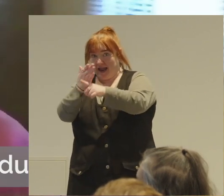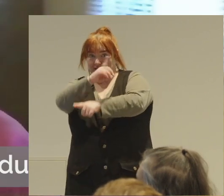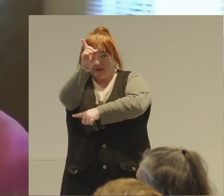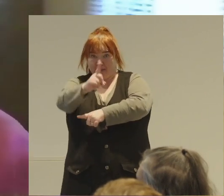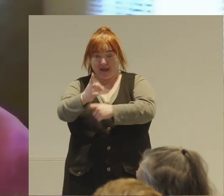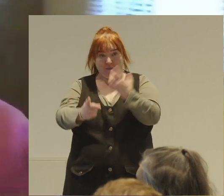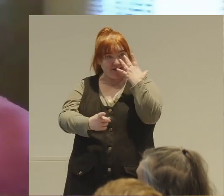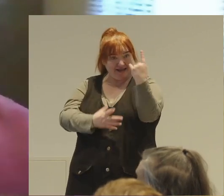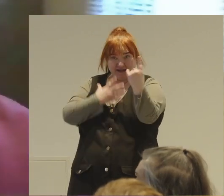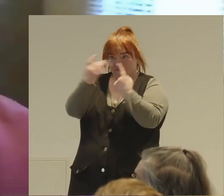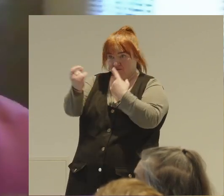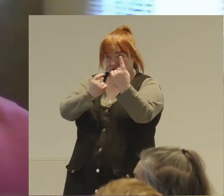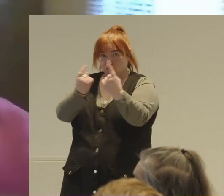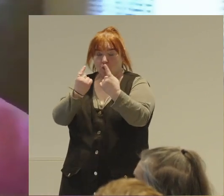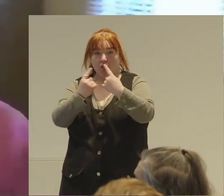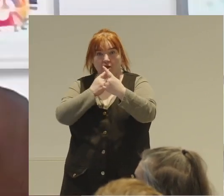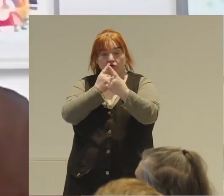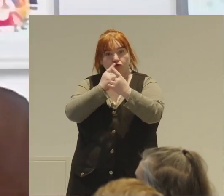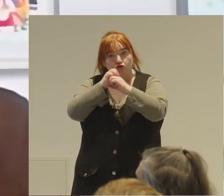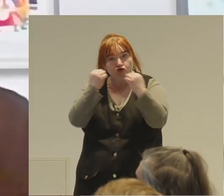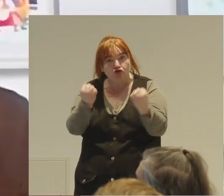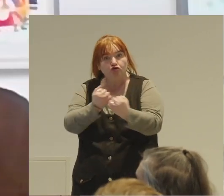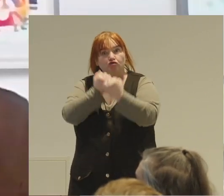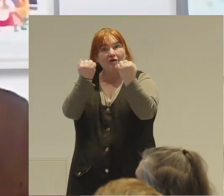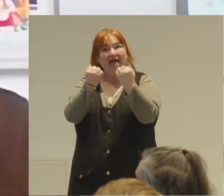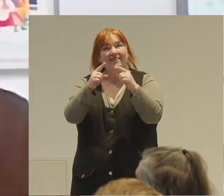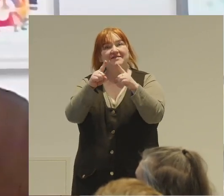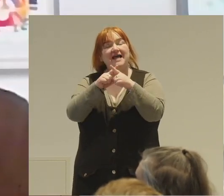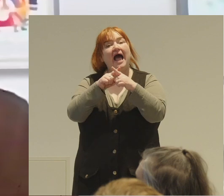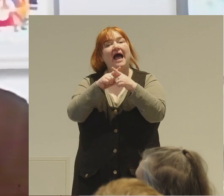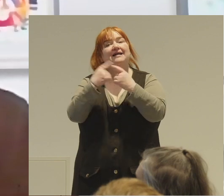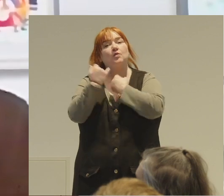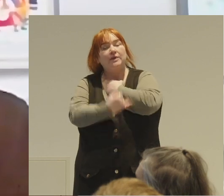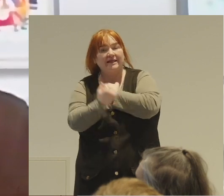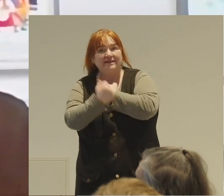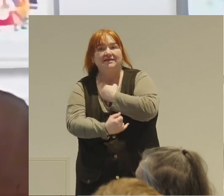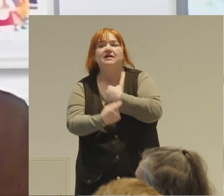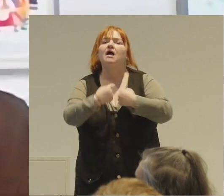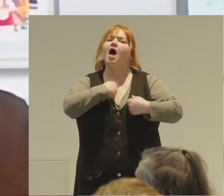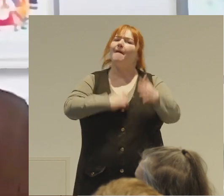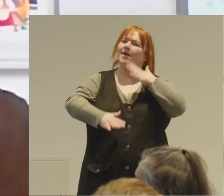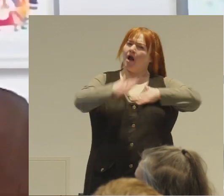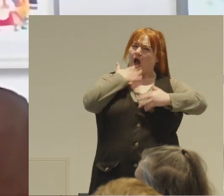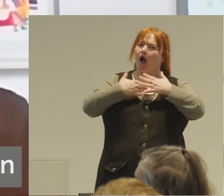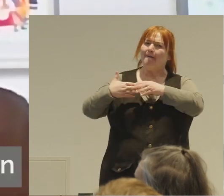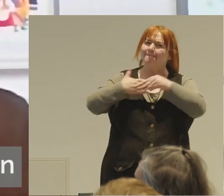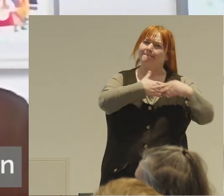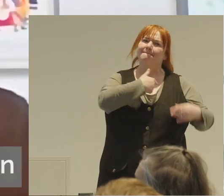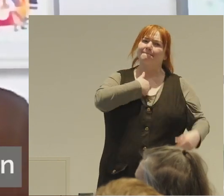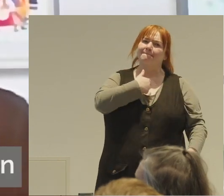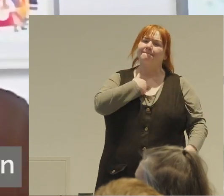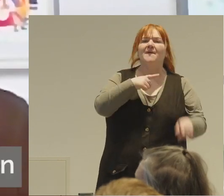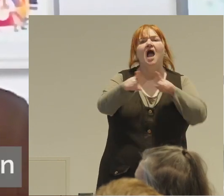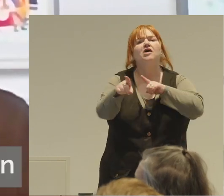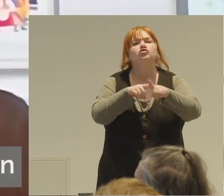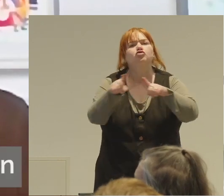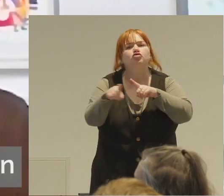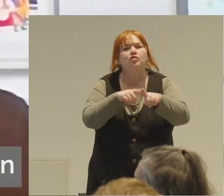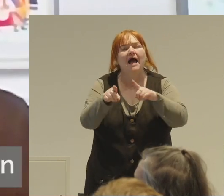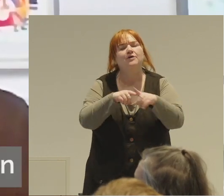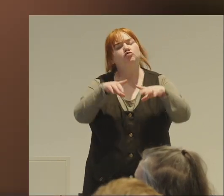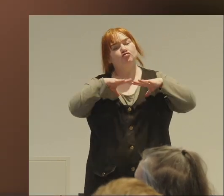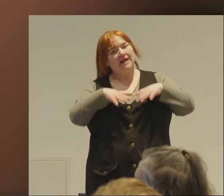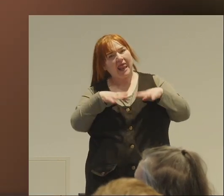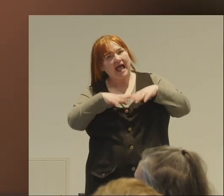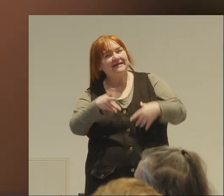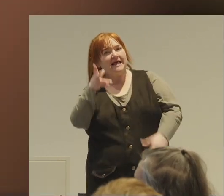individual strengths and difficulties. The kind of leader I am is very calm. I'm just trying to relax and